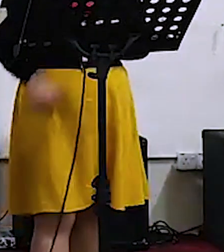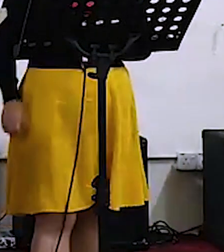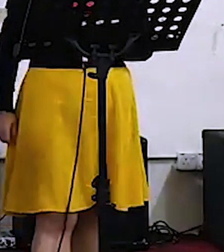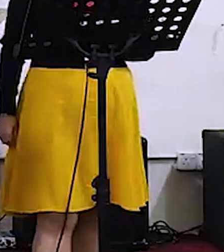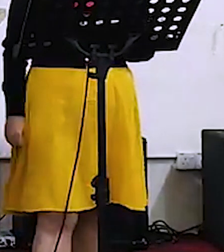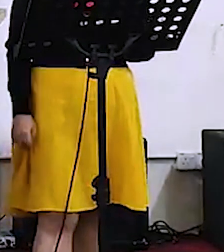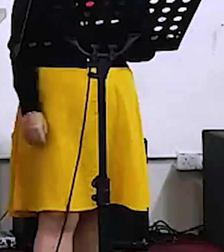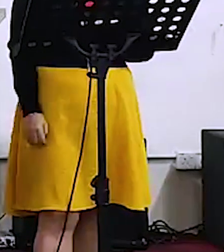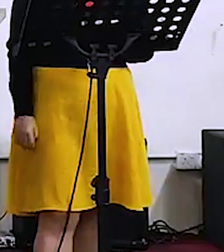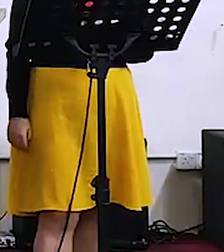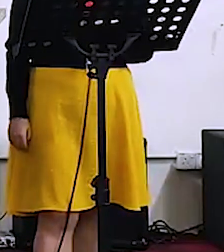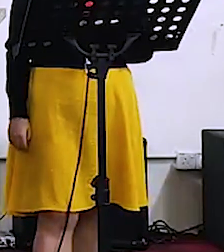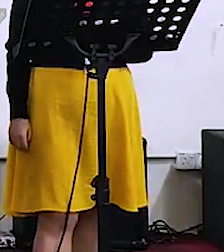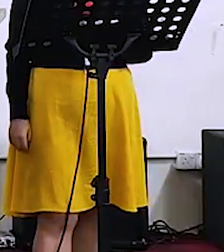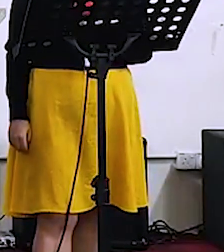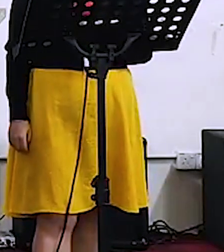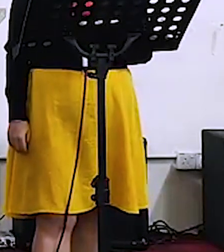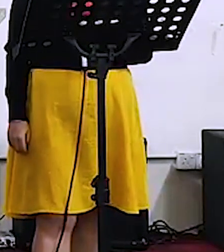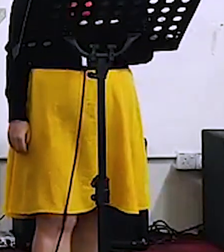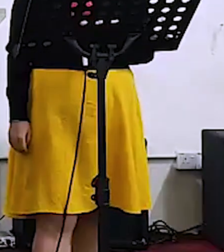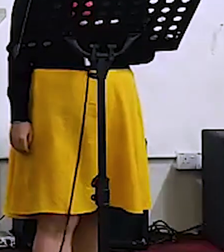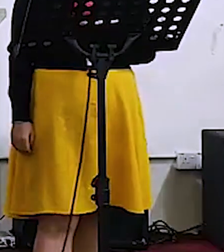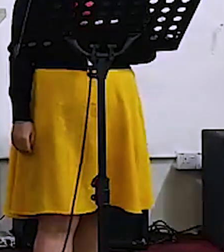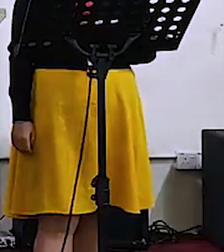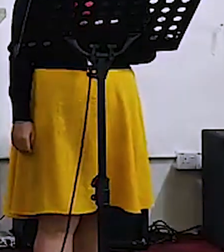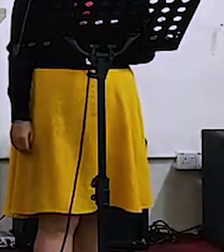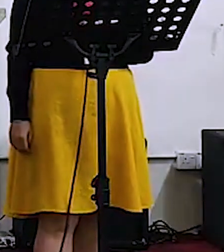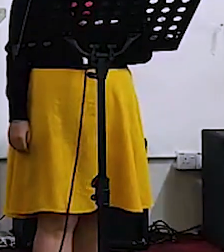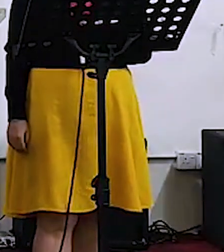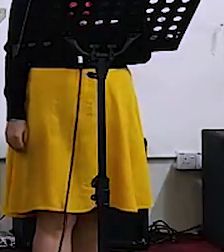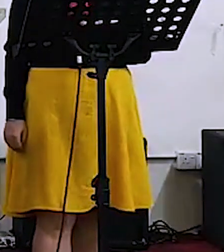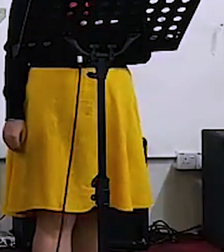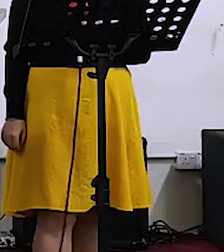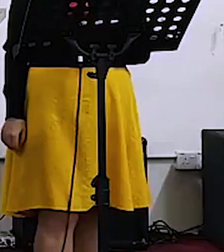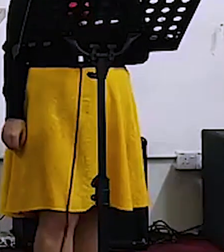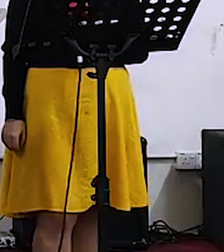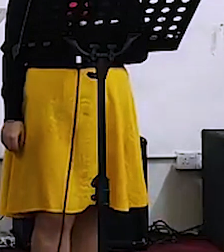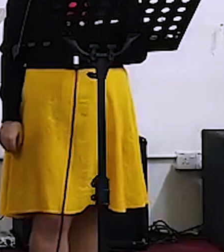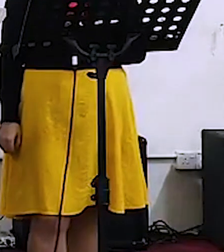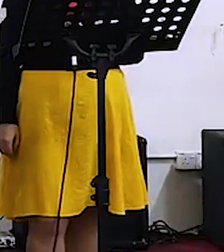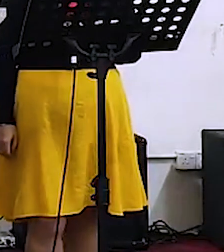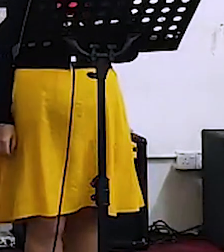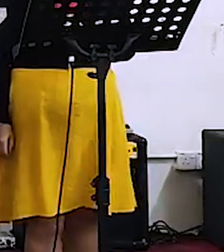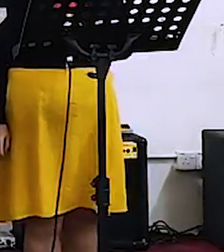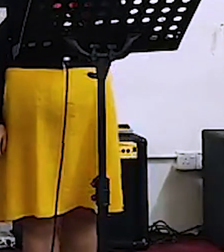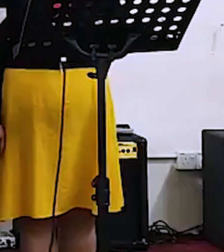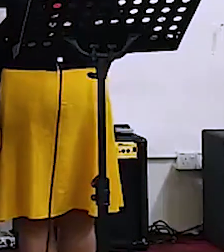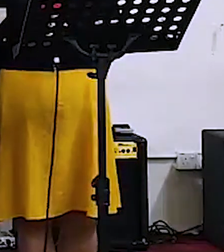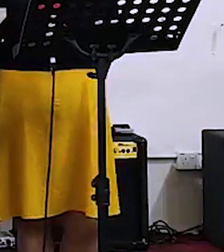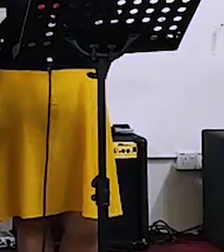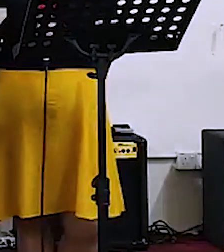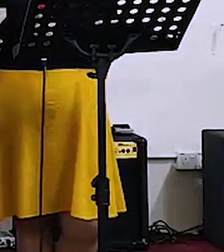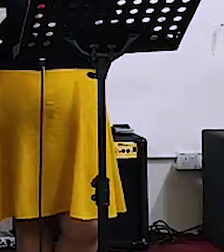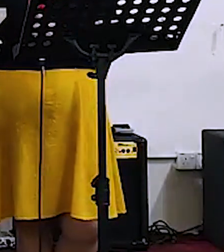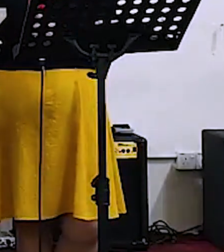that you receive. Okay, so grace is receiving good things.Blessings, love, protection, dying on the cross for me, giving me your